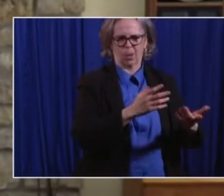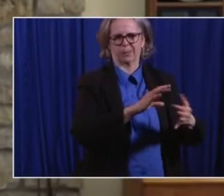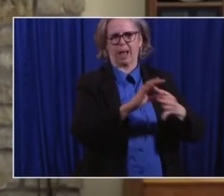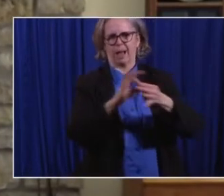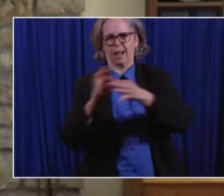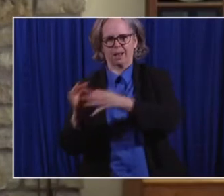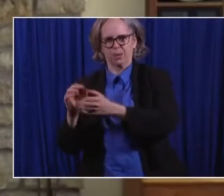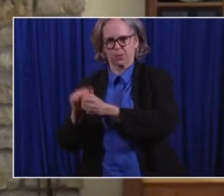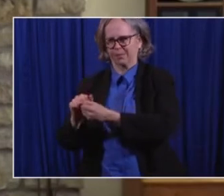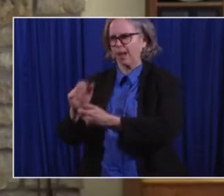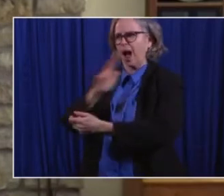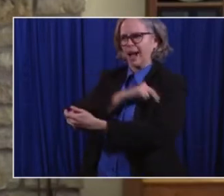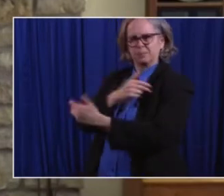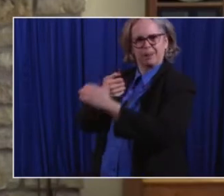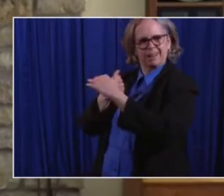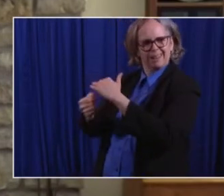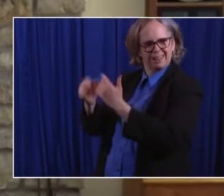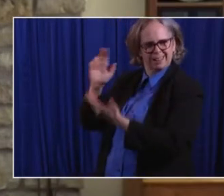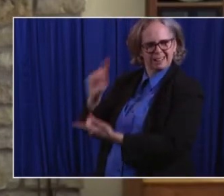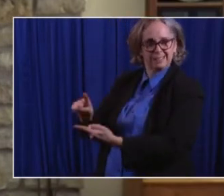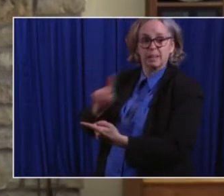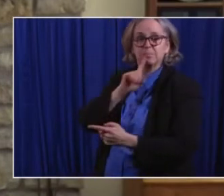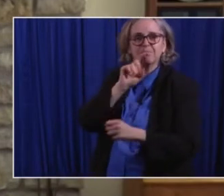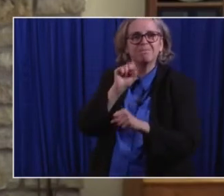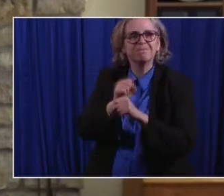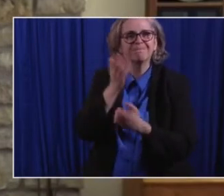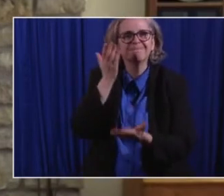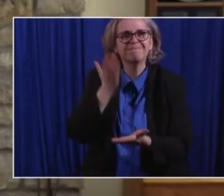is what we have seen. So again, down to